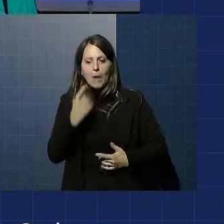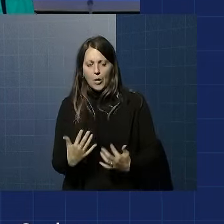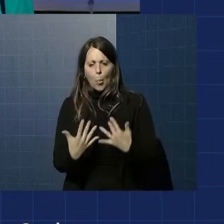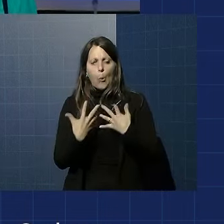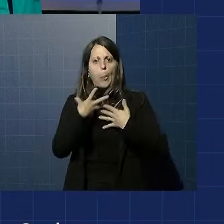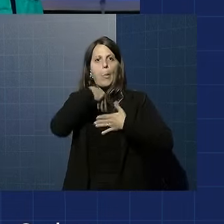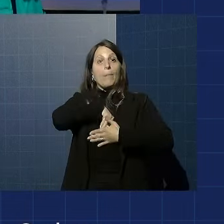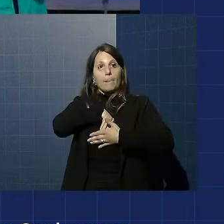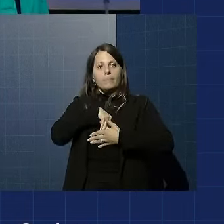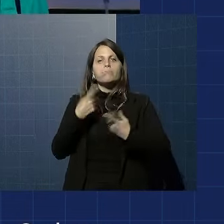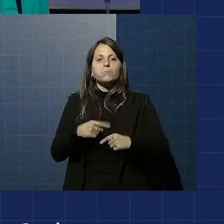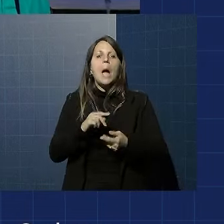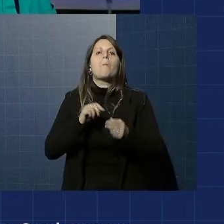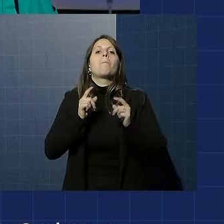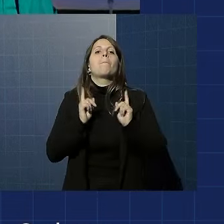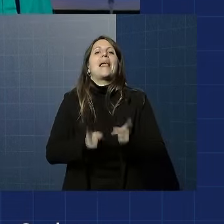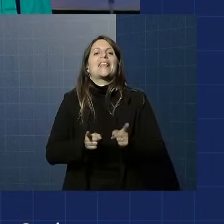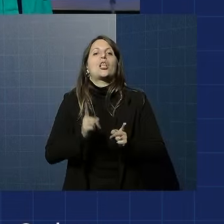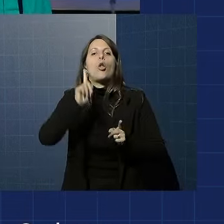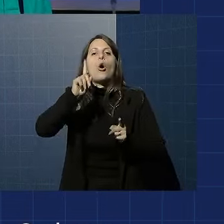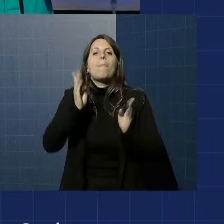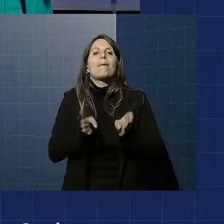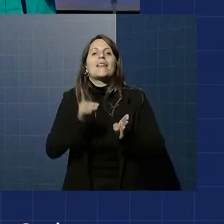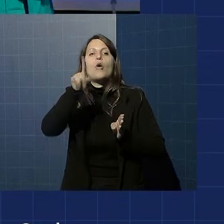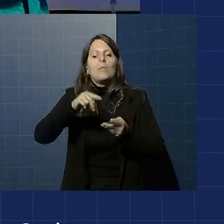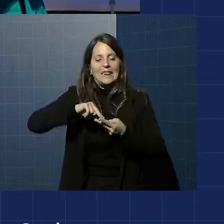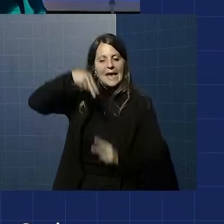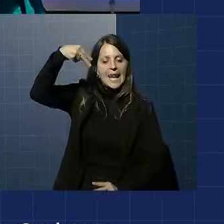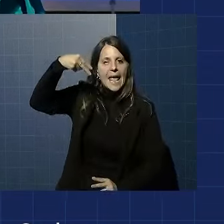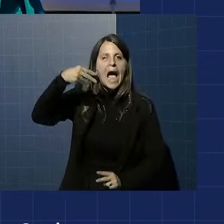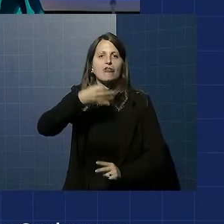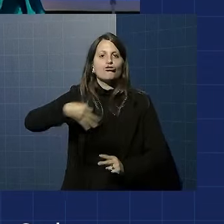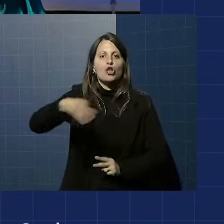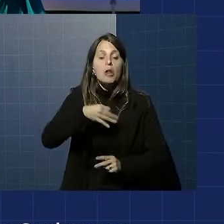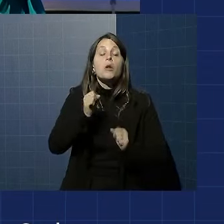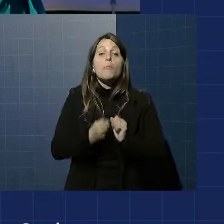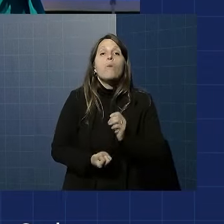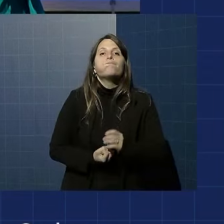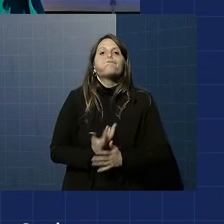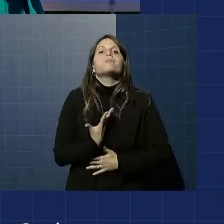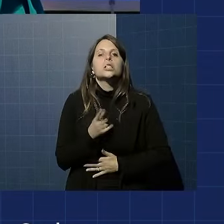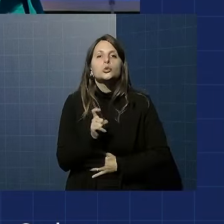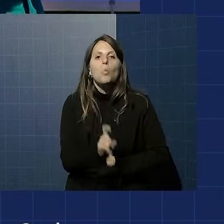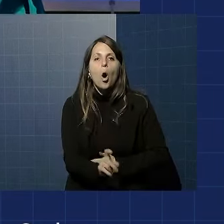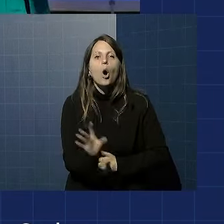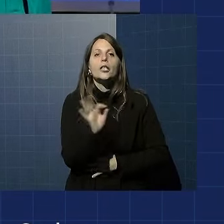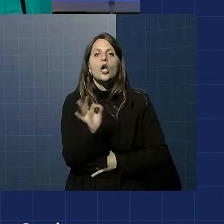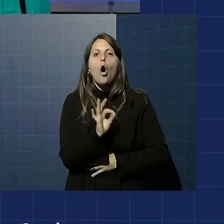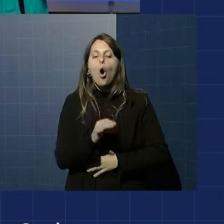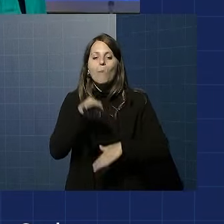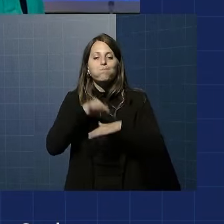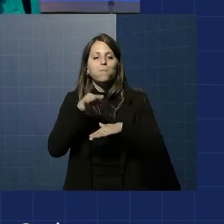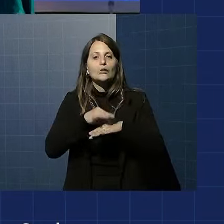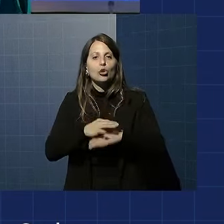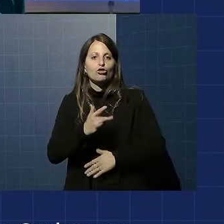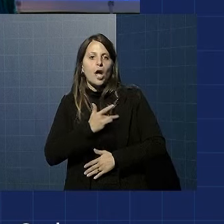or other cardiovascular disease, brain disease, that of course is not something that we want for our astronauts. This